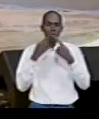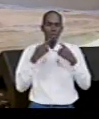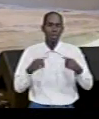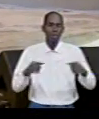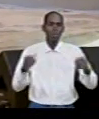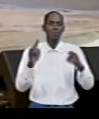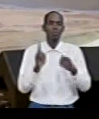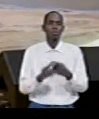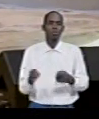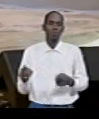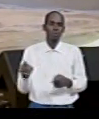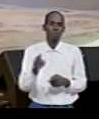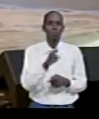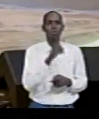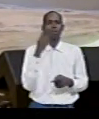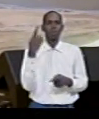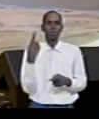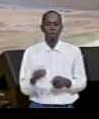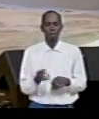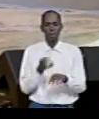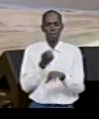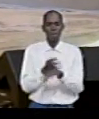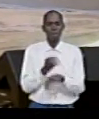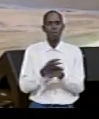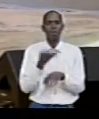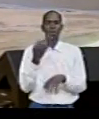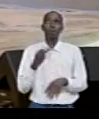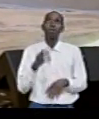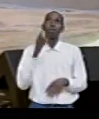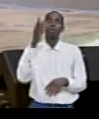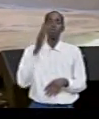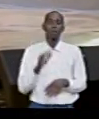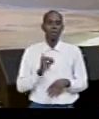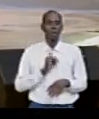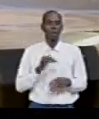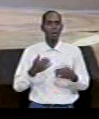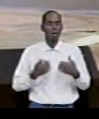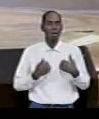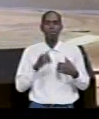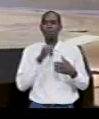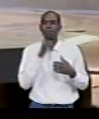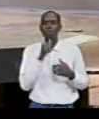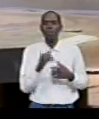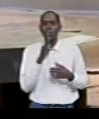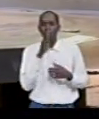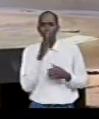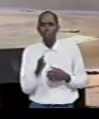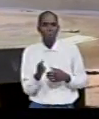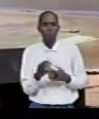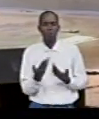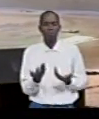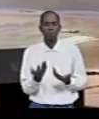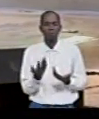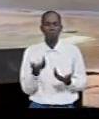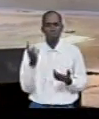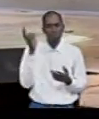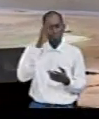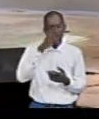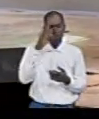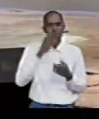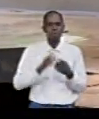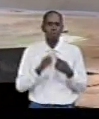you all the counsel of God. I have not been negligent to declare unto